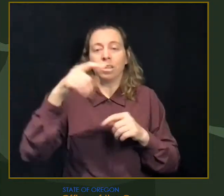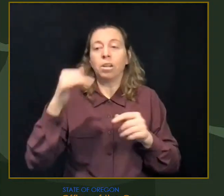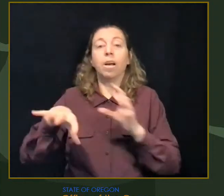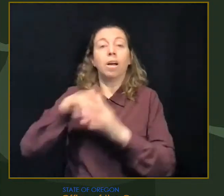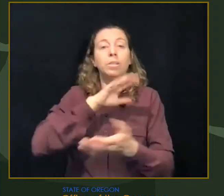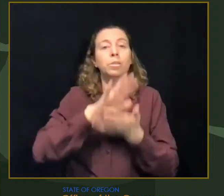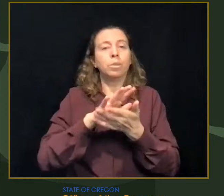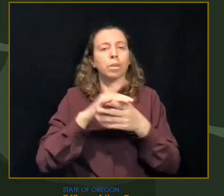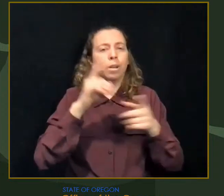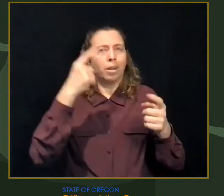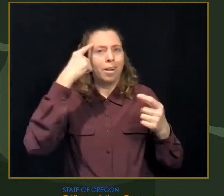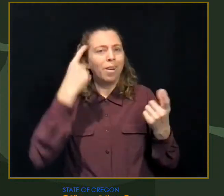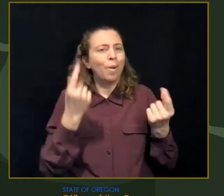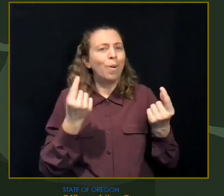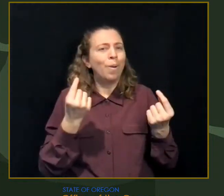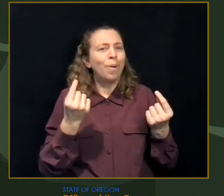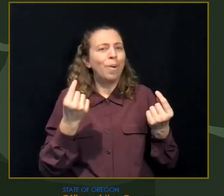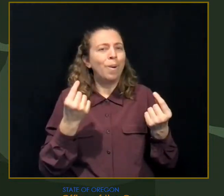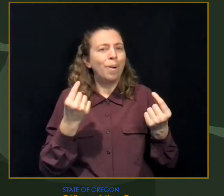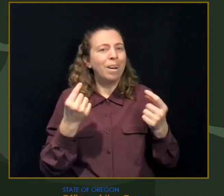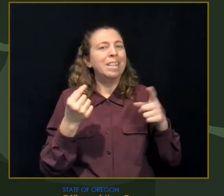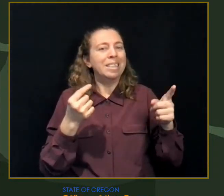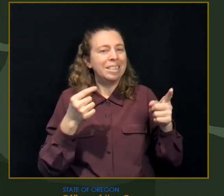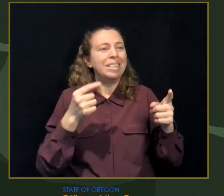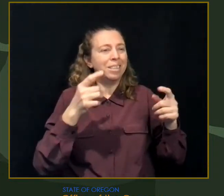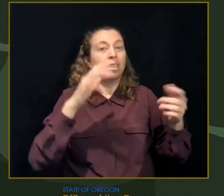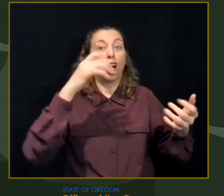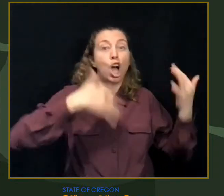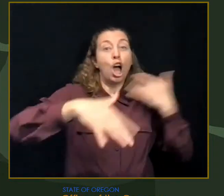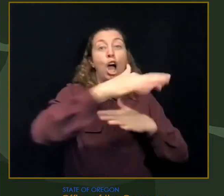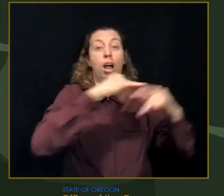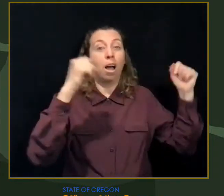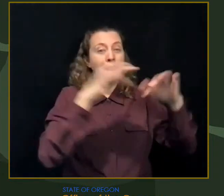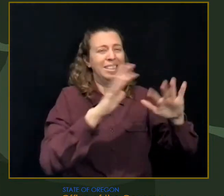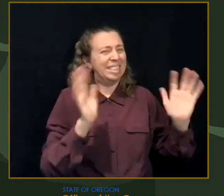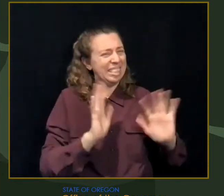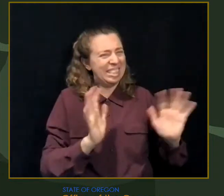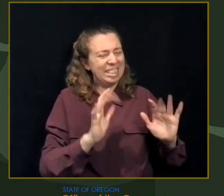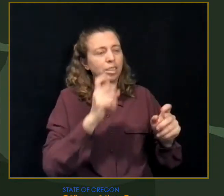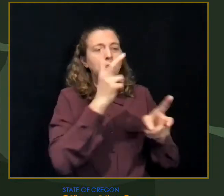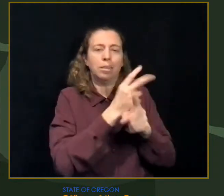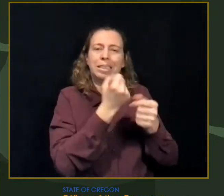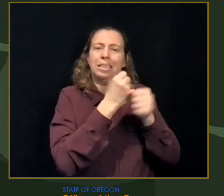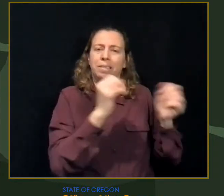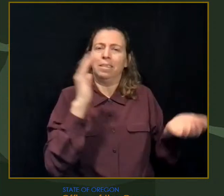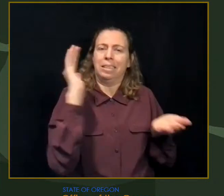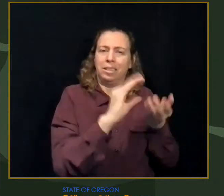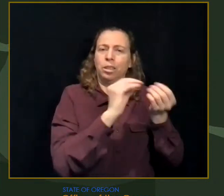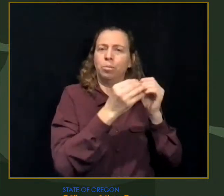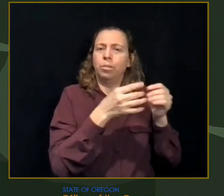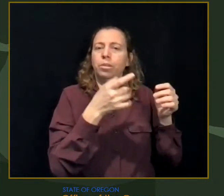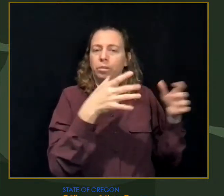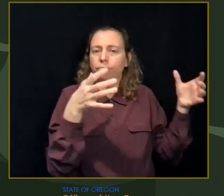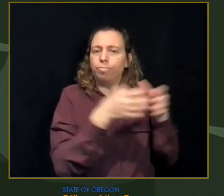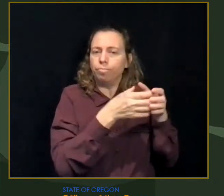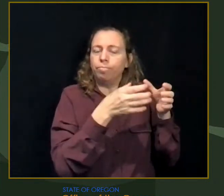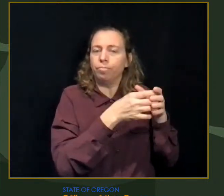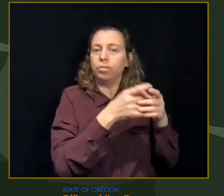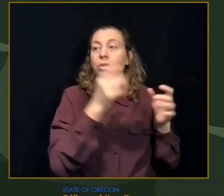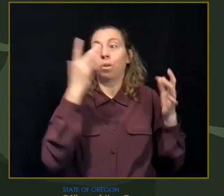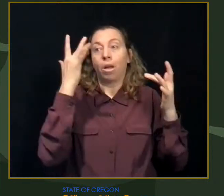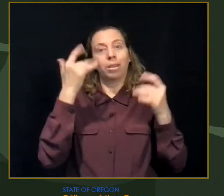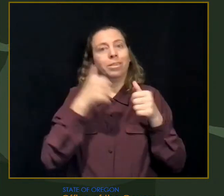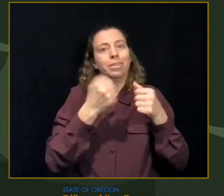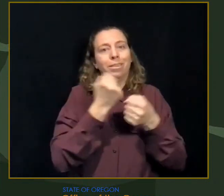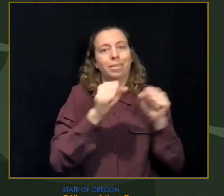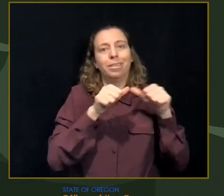and extracurricular activities, and do them in the safest way possible, because we typically see spread happening in the community that's brought to the